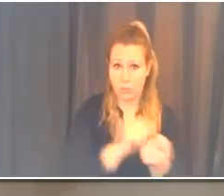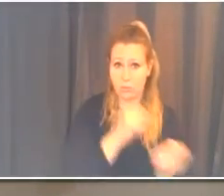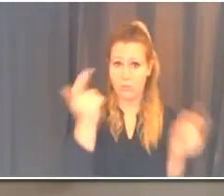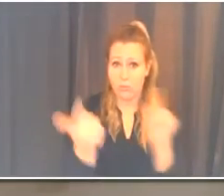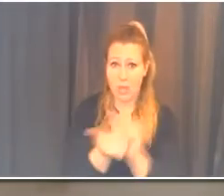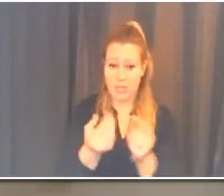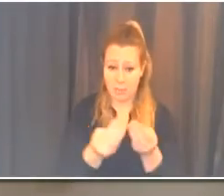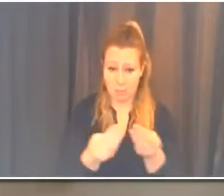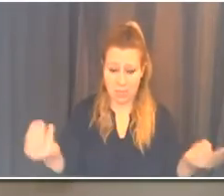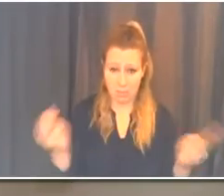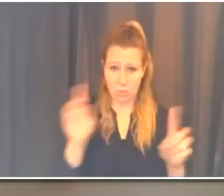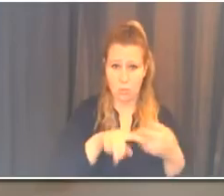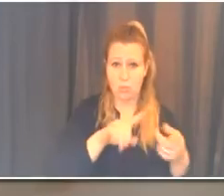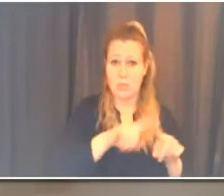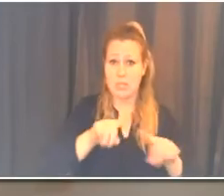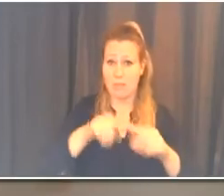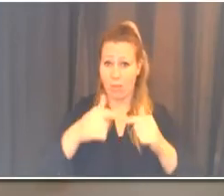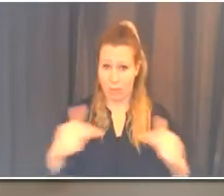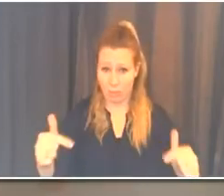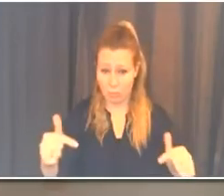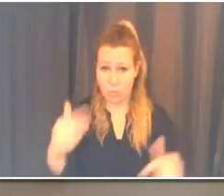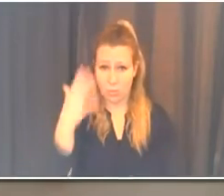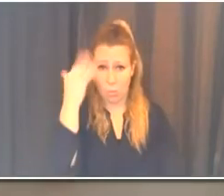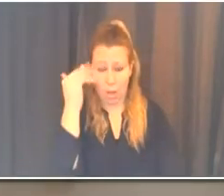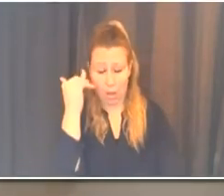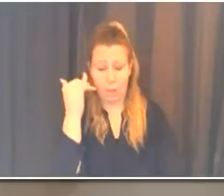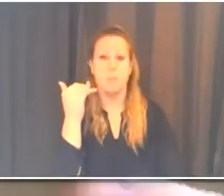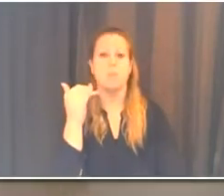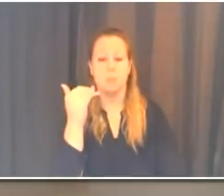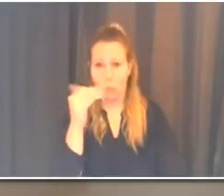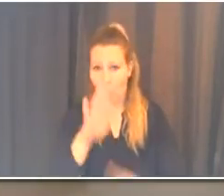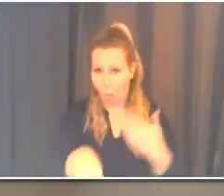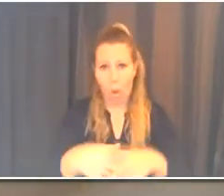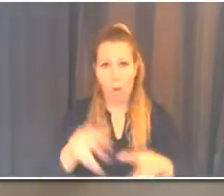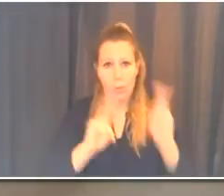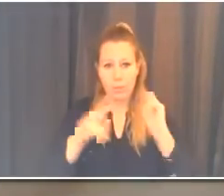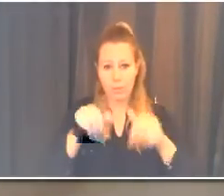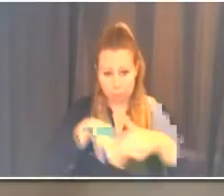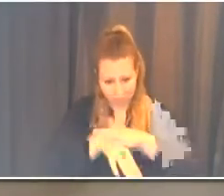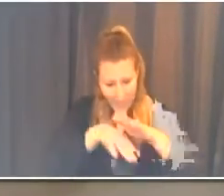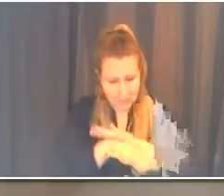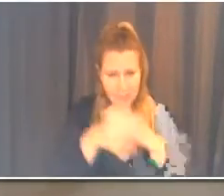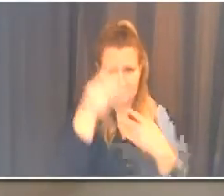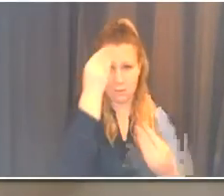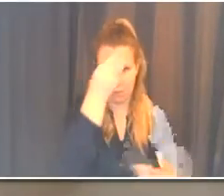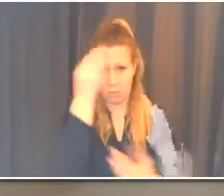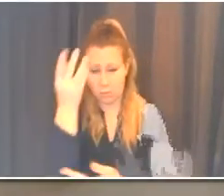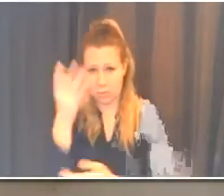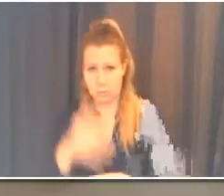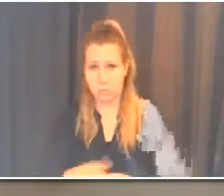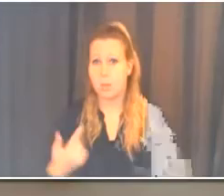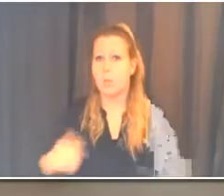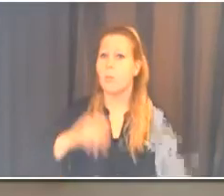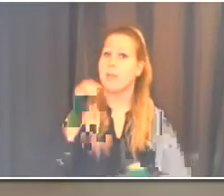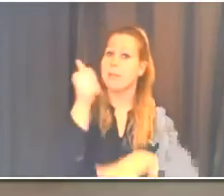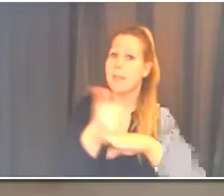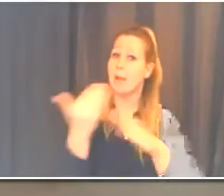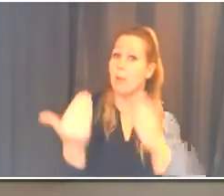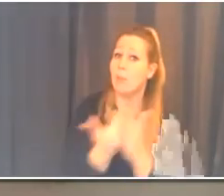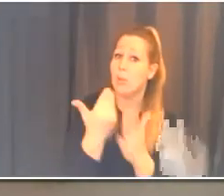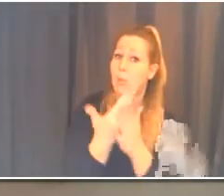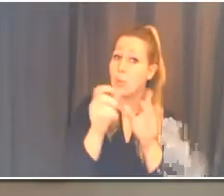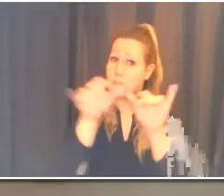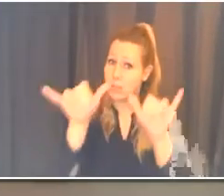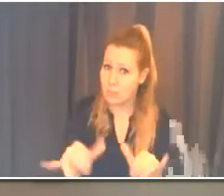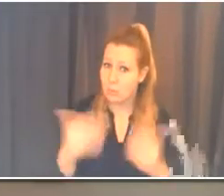assistance our city begins to reopen gradually during the pandemic the domestic violence law unit also